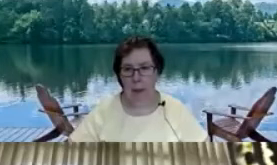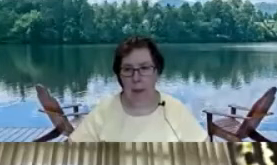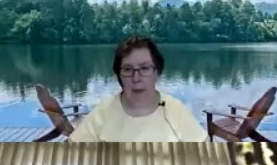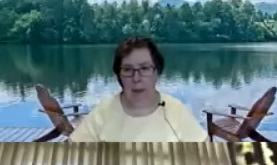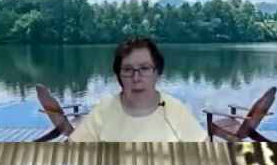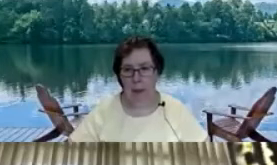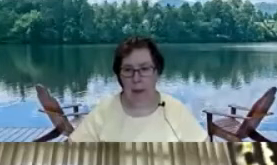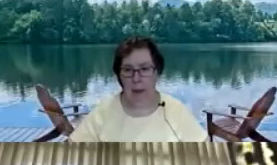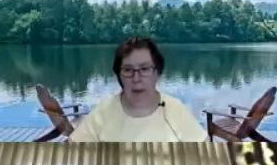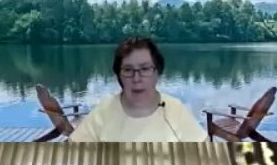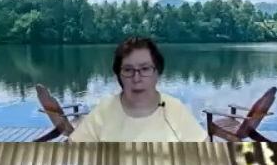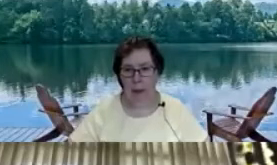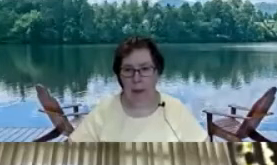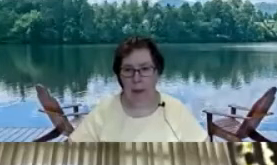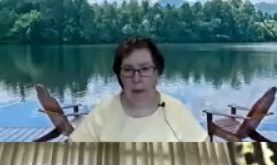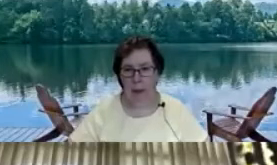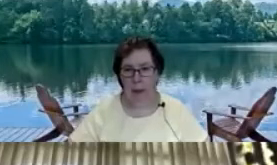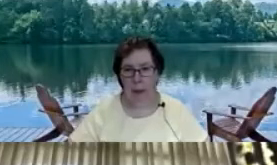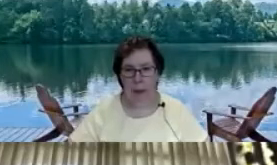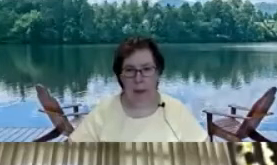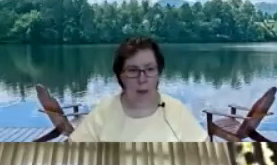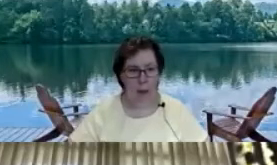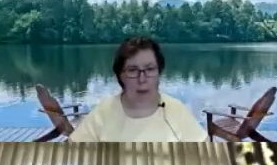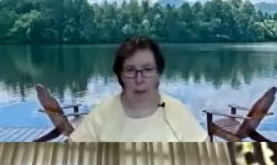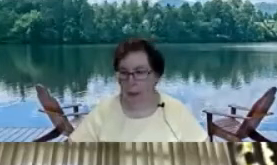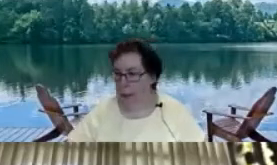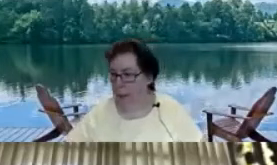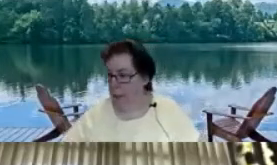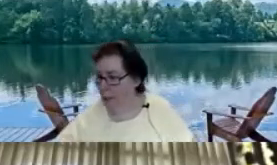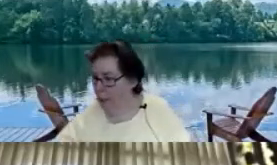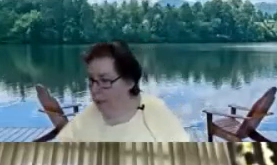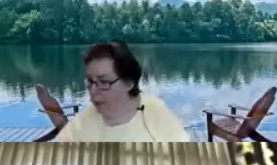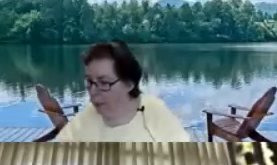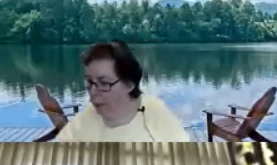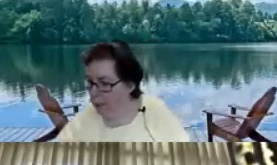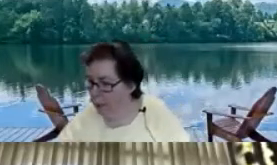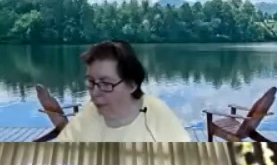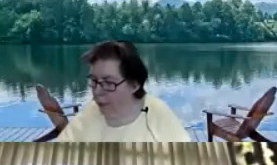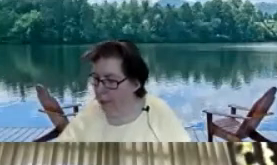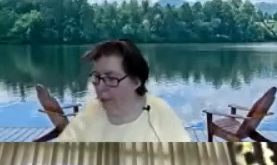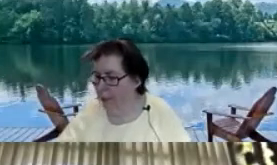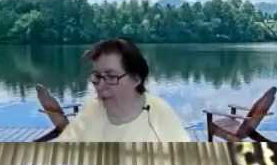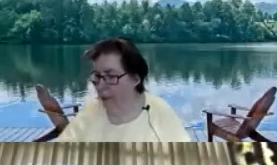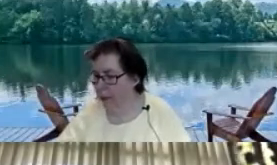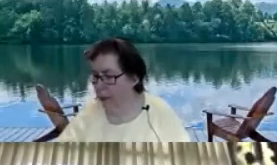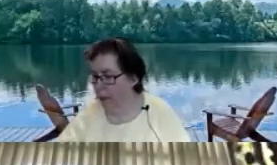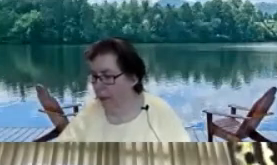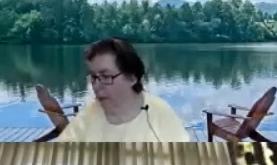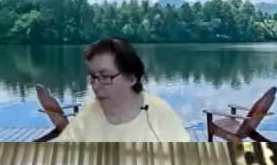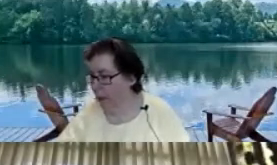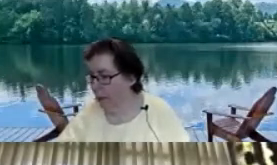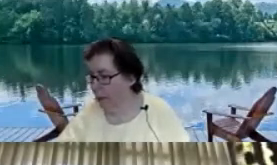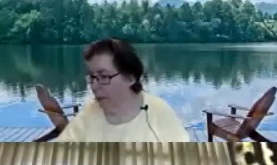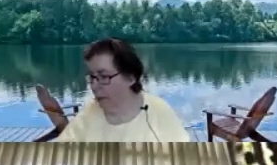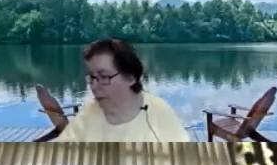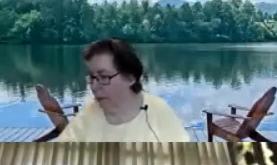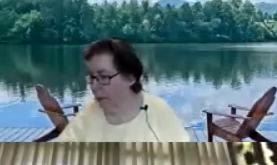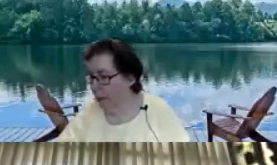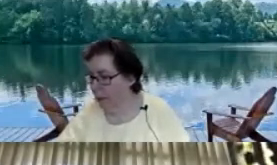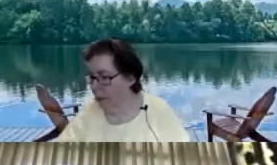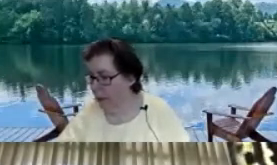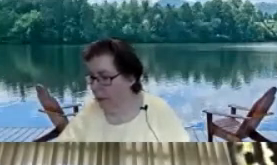Asheville area. I think he's in Swanee, I read. So he's now a local photographer. So any